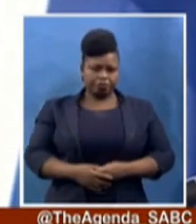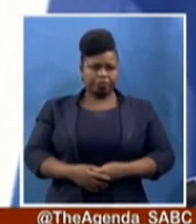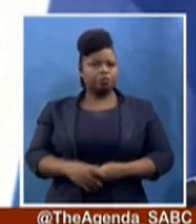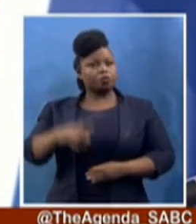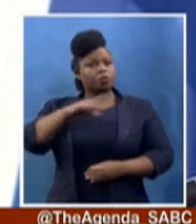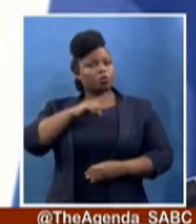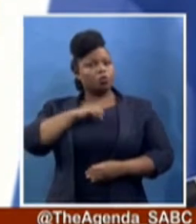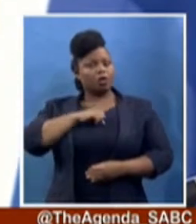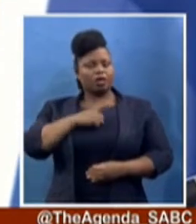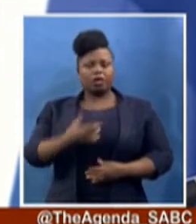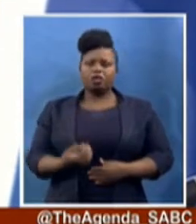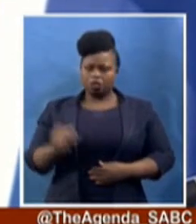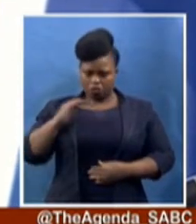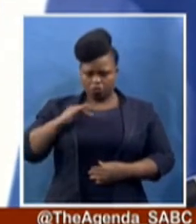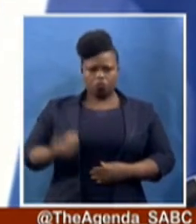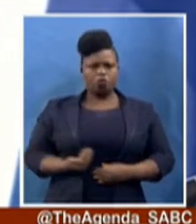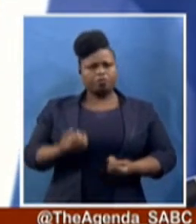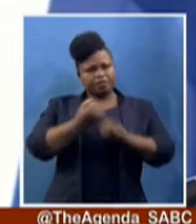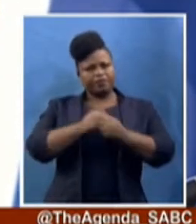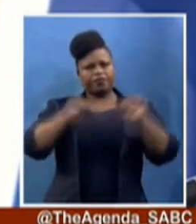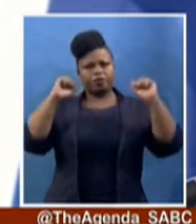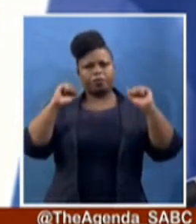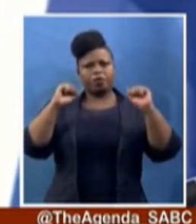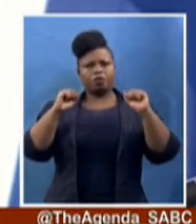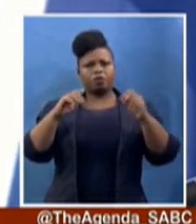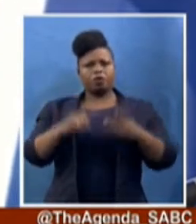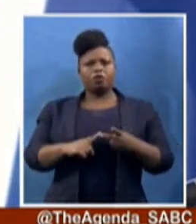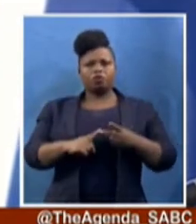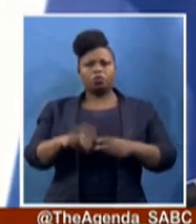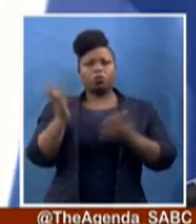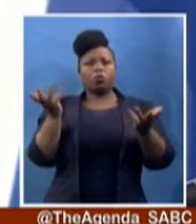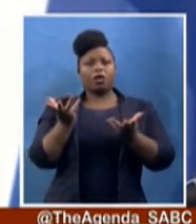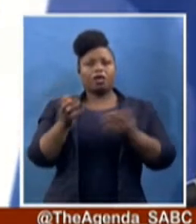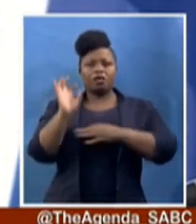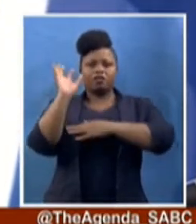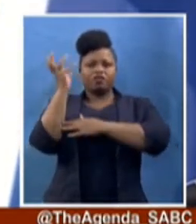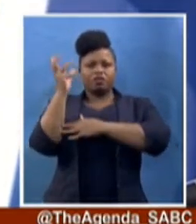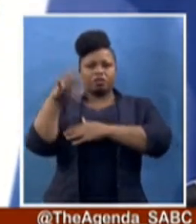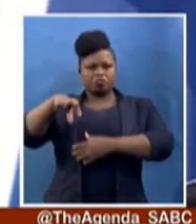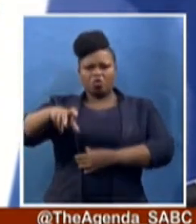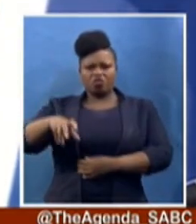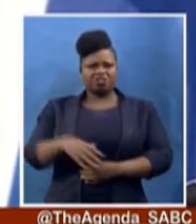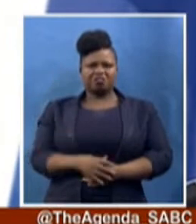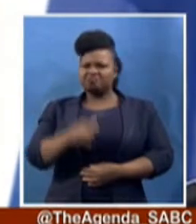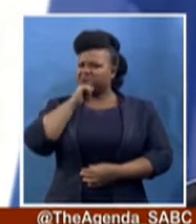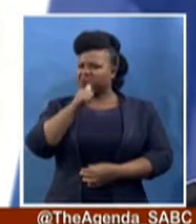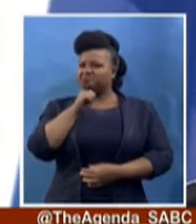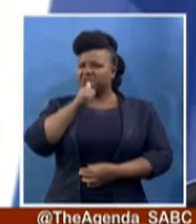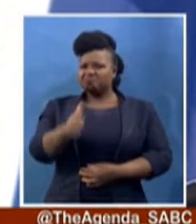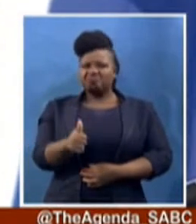Free State. They don't care even if they die in jail.